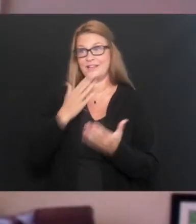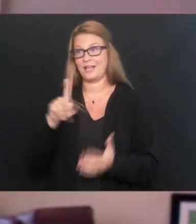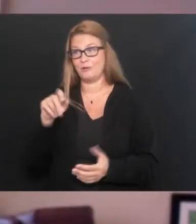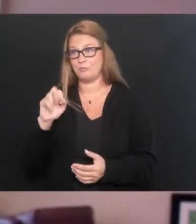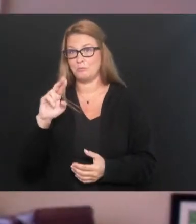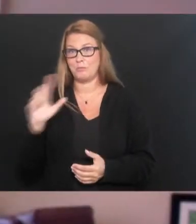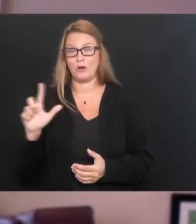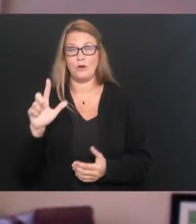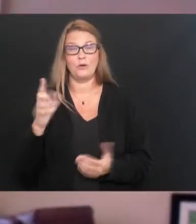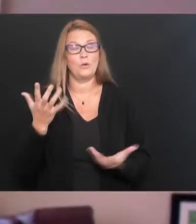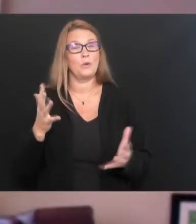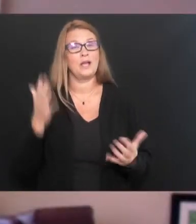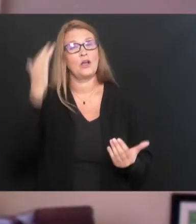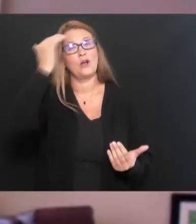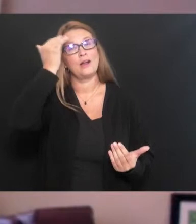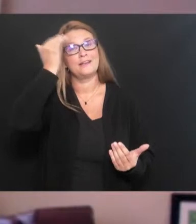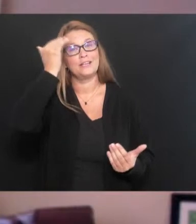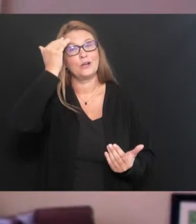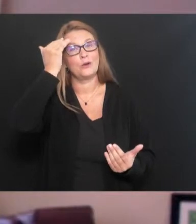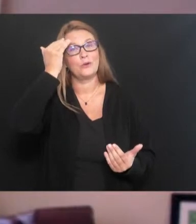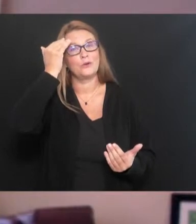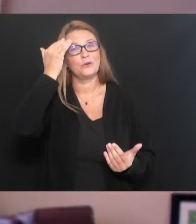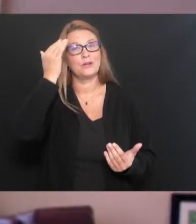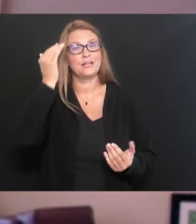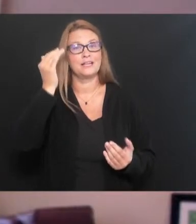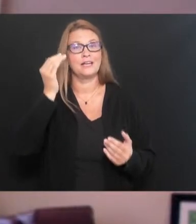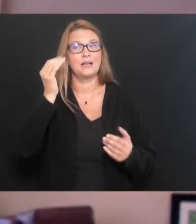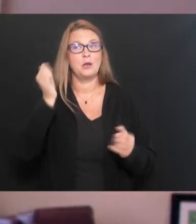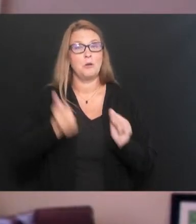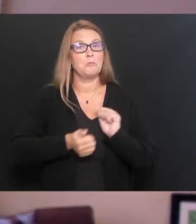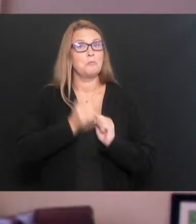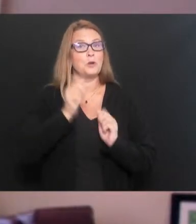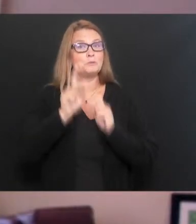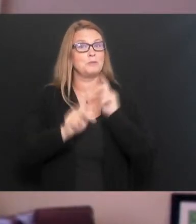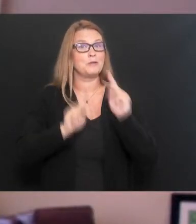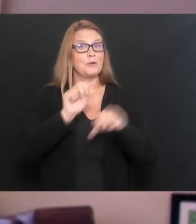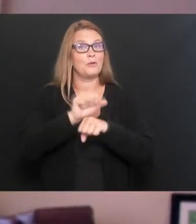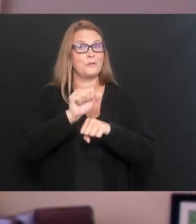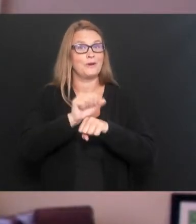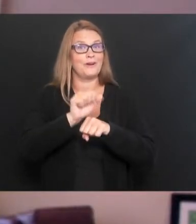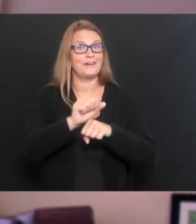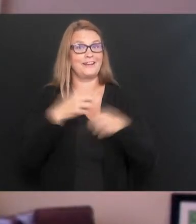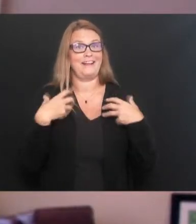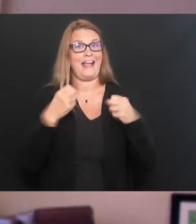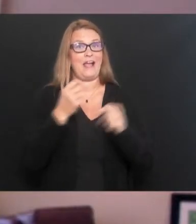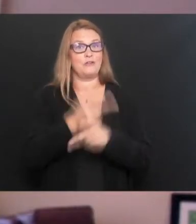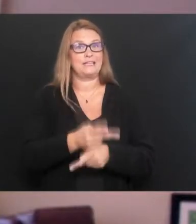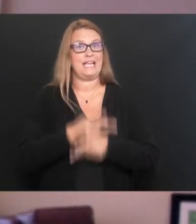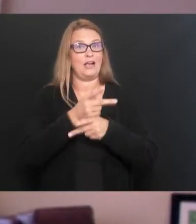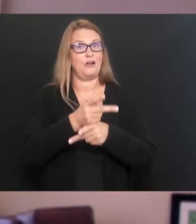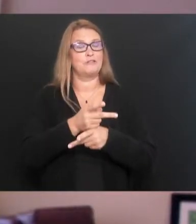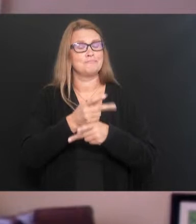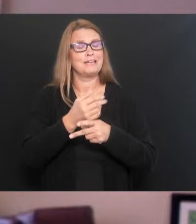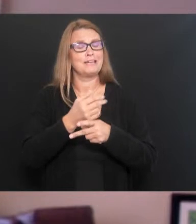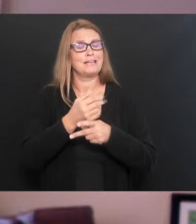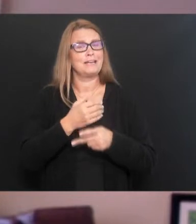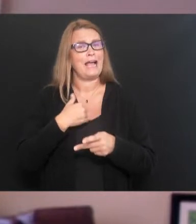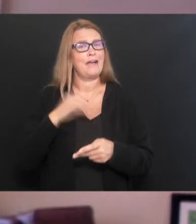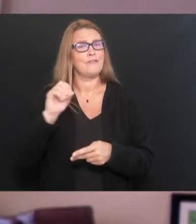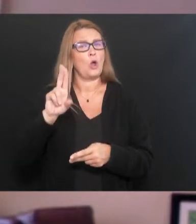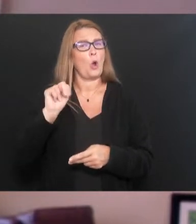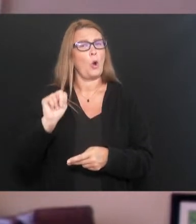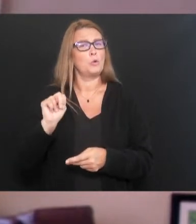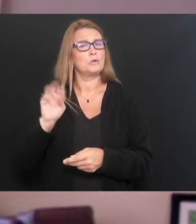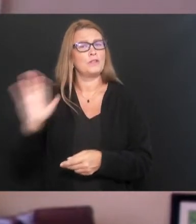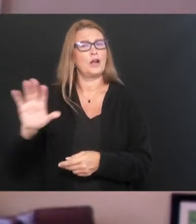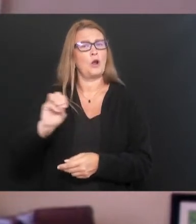as the governor said, that everybody that works in healthcare still is an individual in their own right. And we have seen a